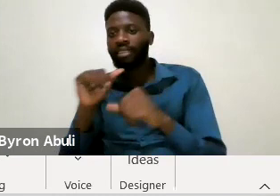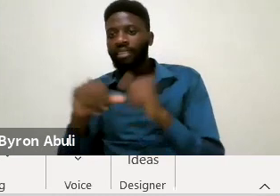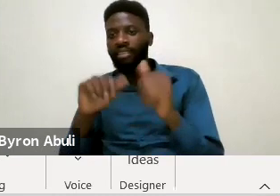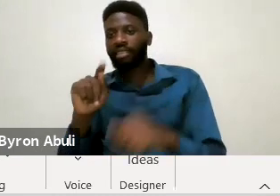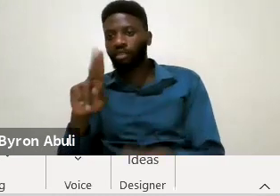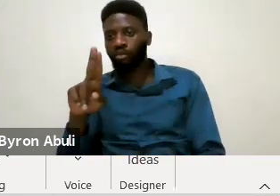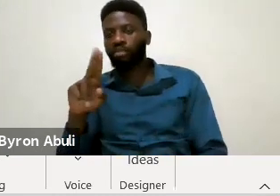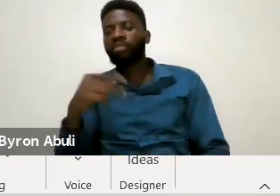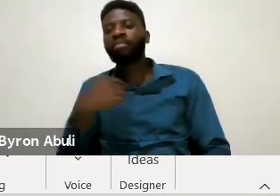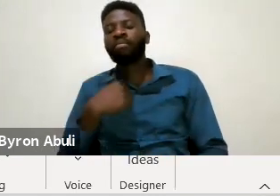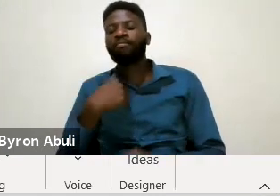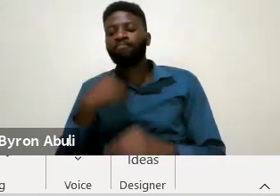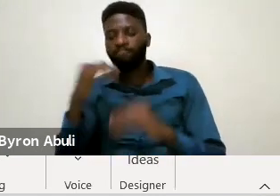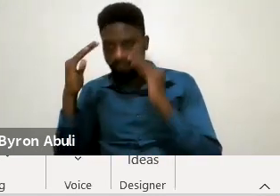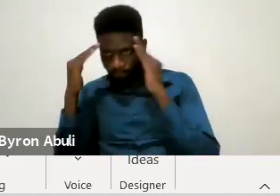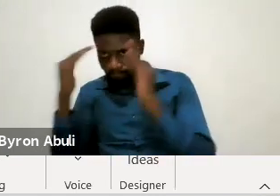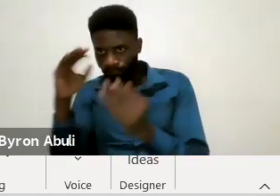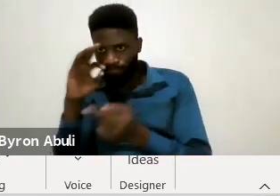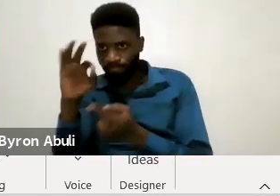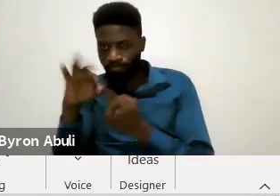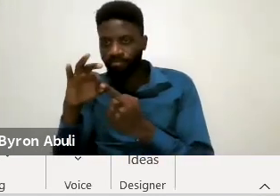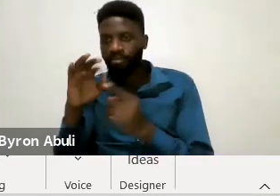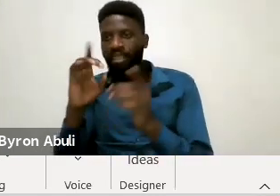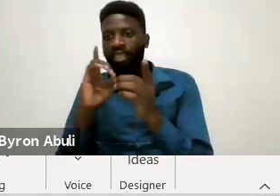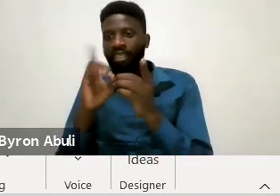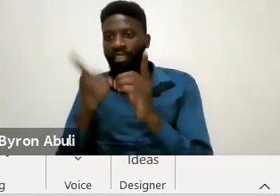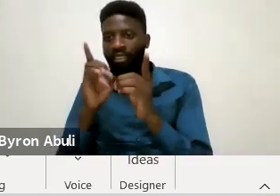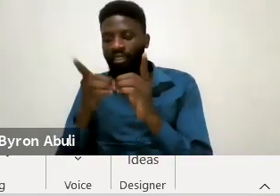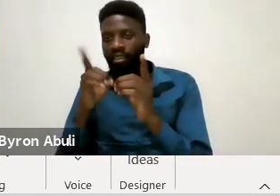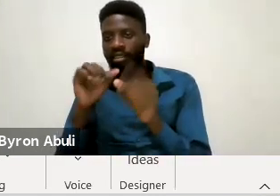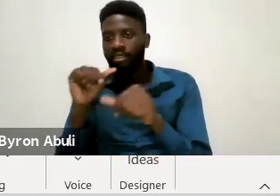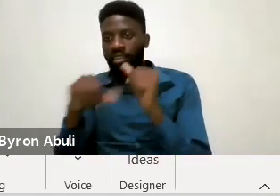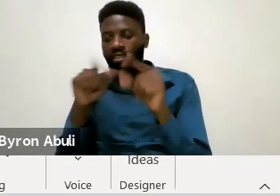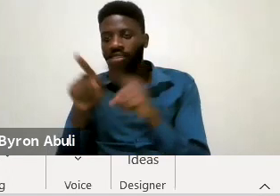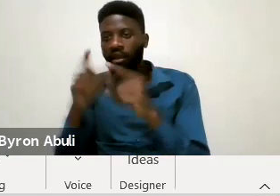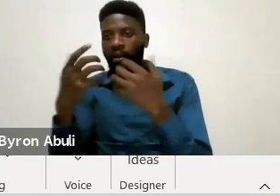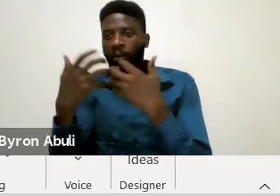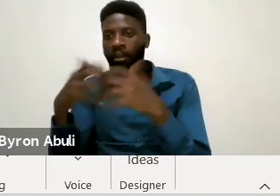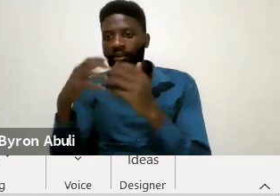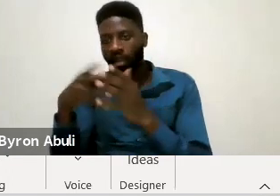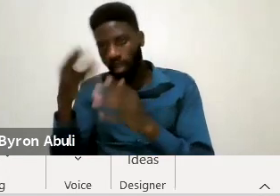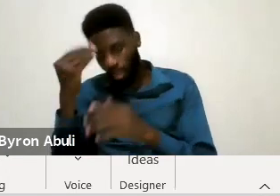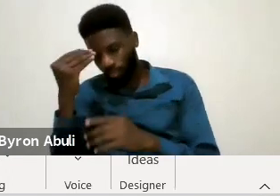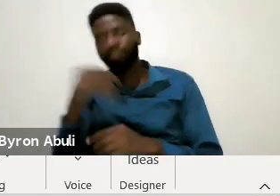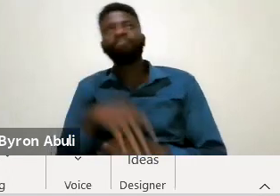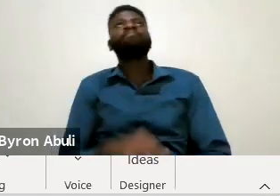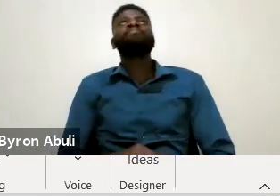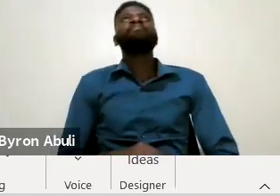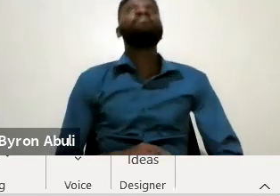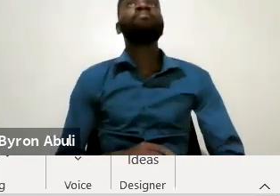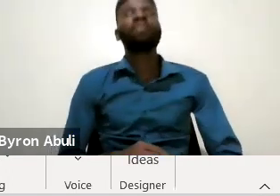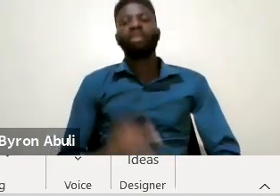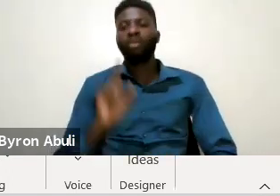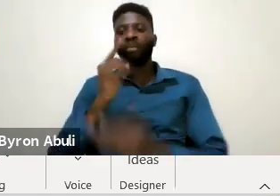I am specializing in data science and machine learning. And something that is very important in that field is knowing how to work